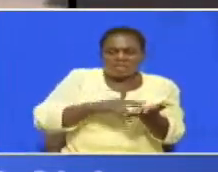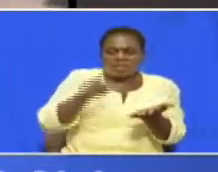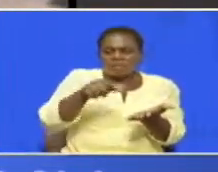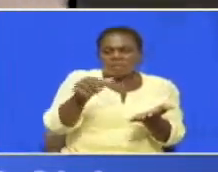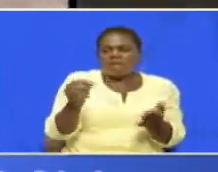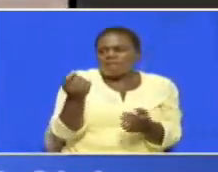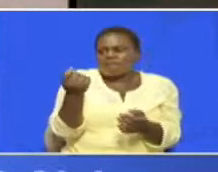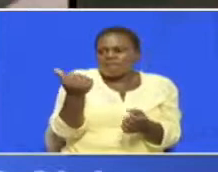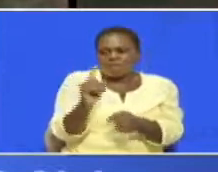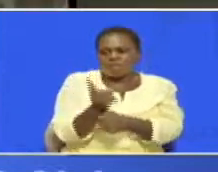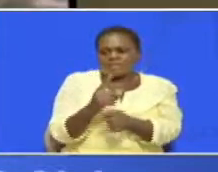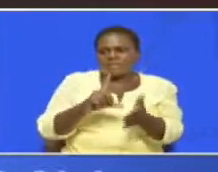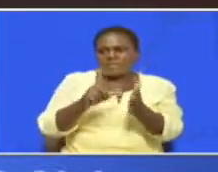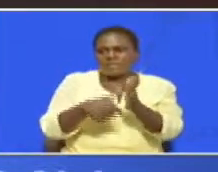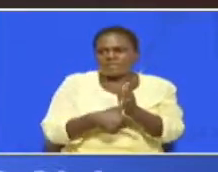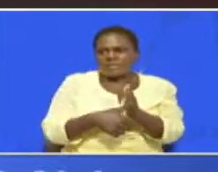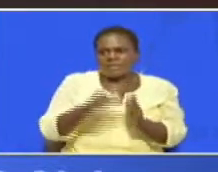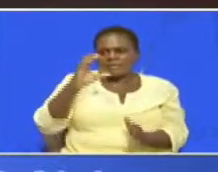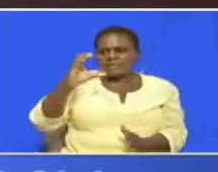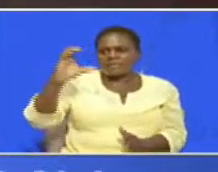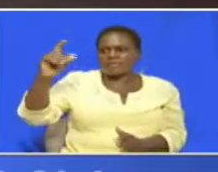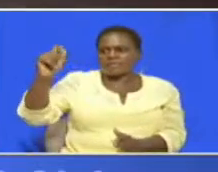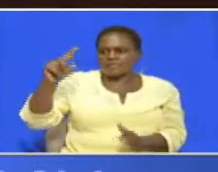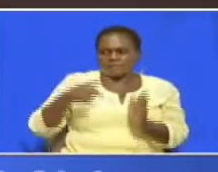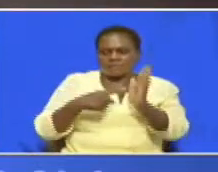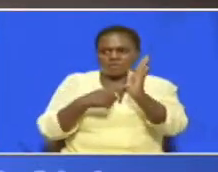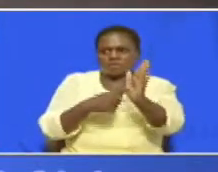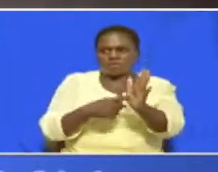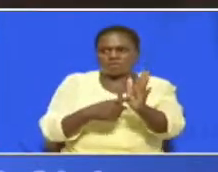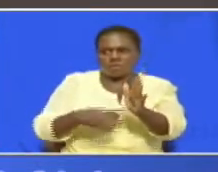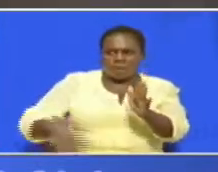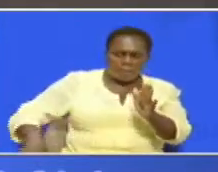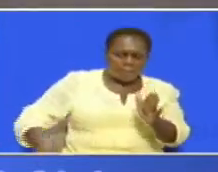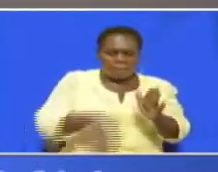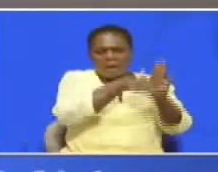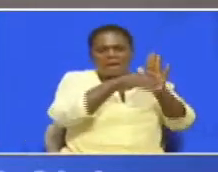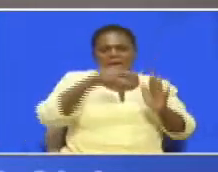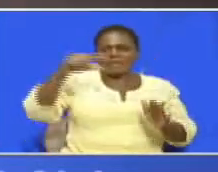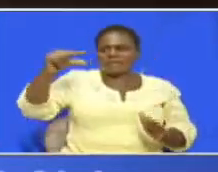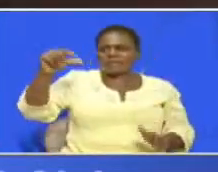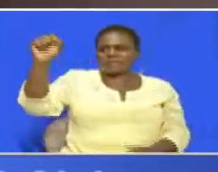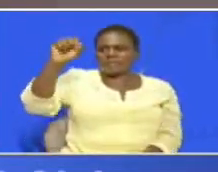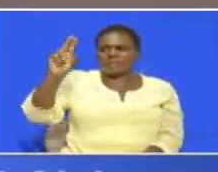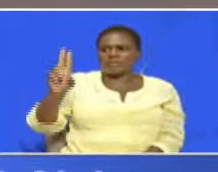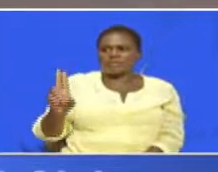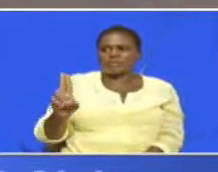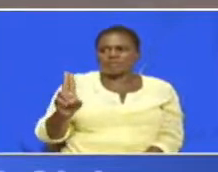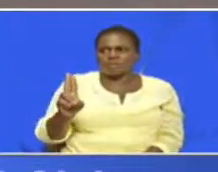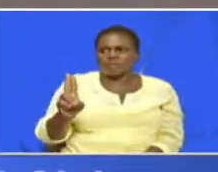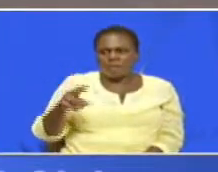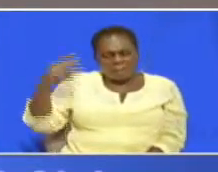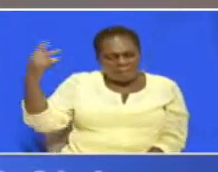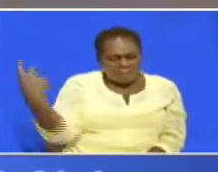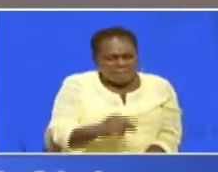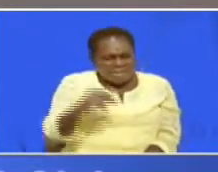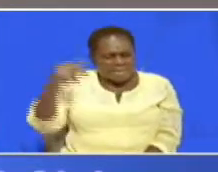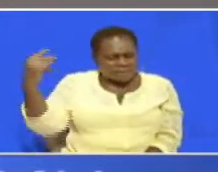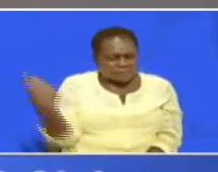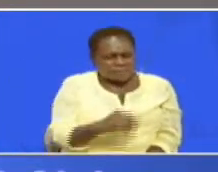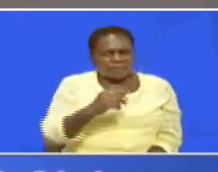Few seconds later, the CCTV footage shows Mwangi being chased by the GSU officers who descended on him.